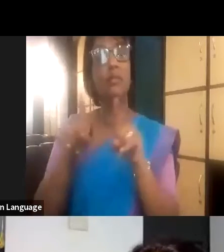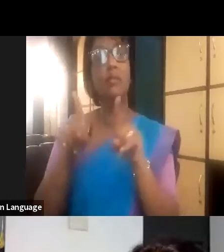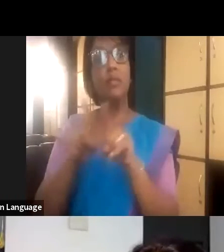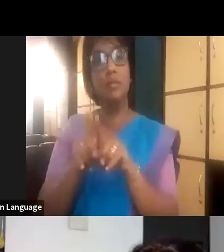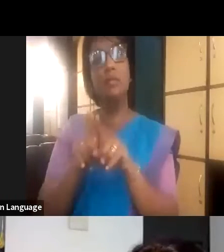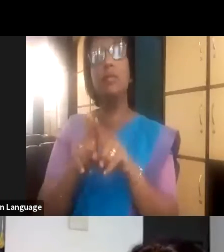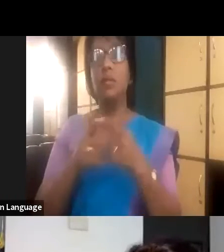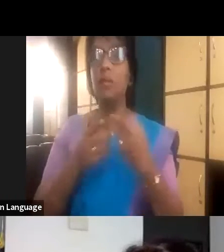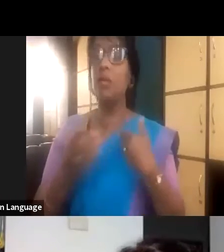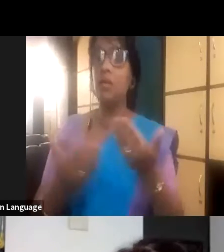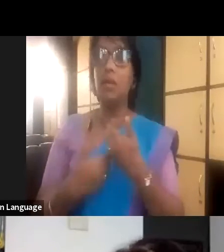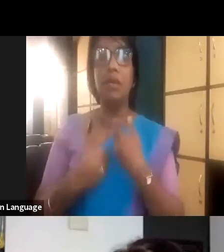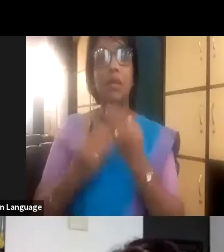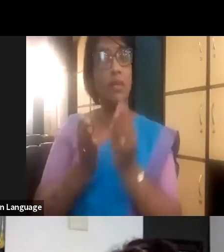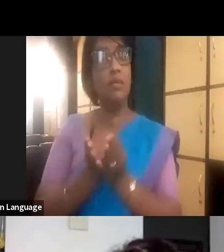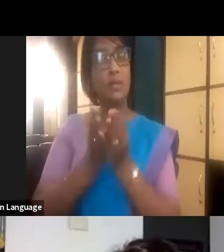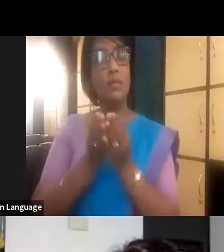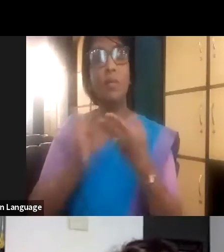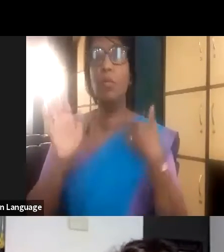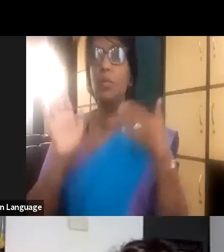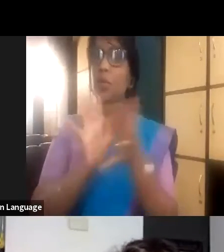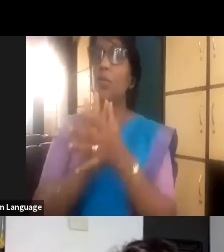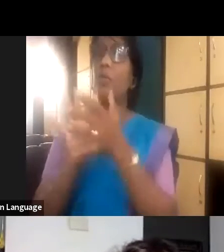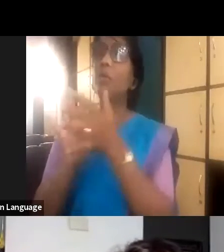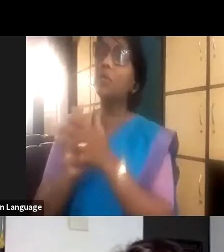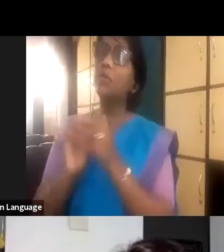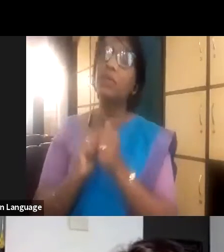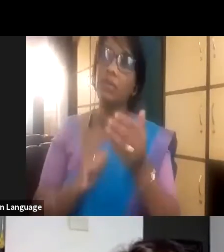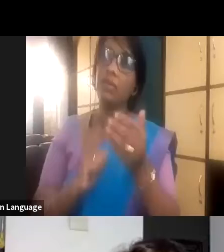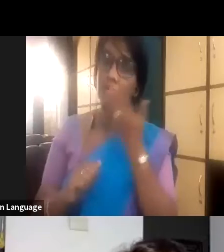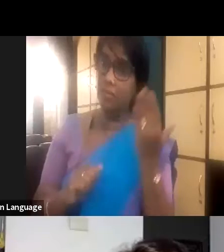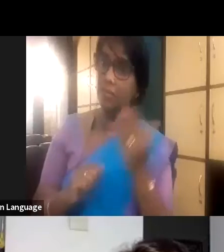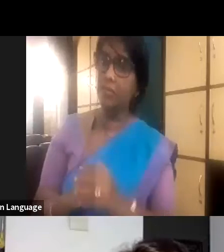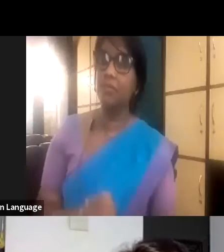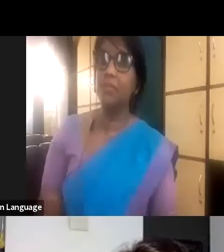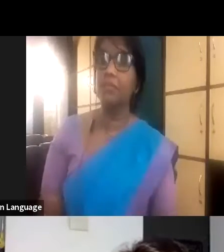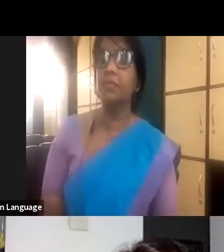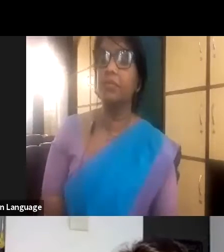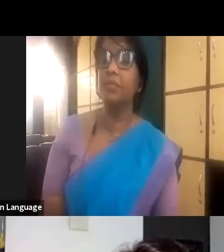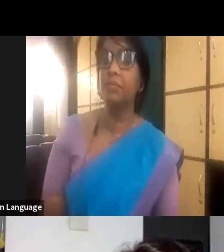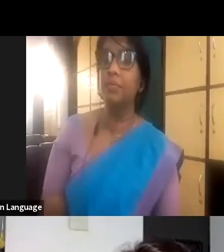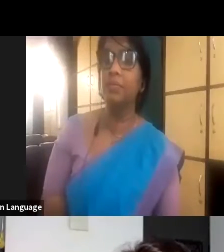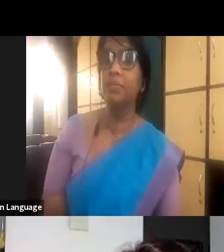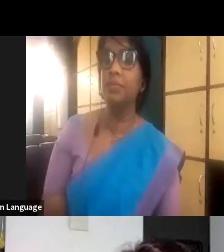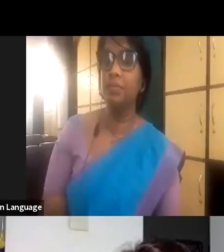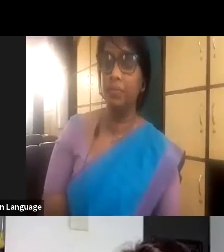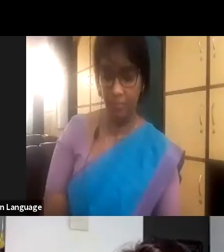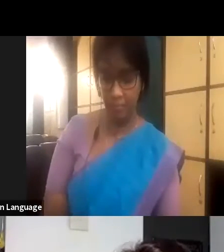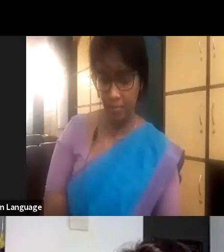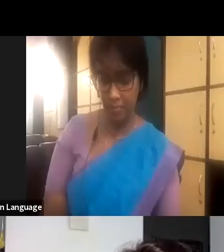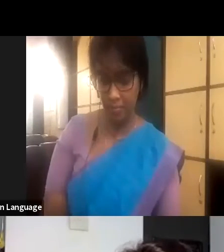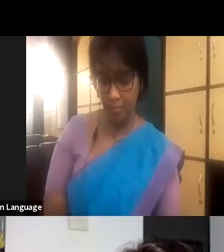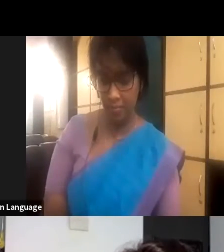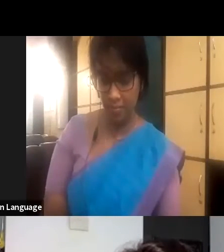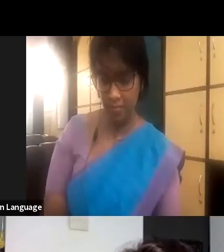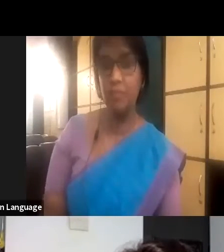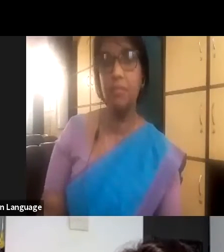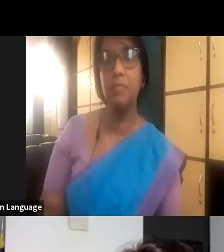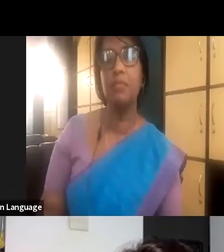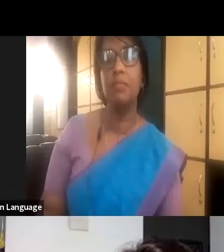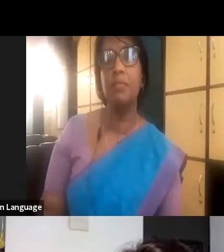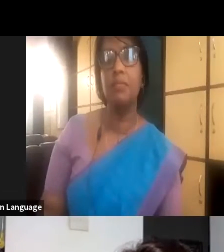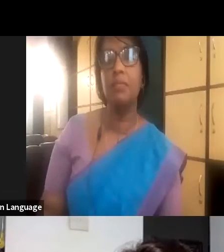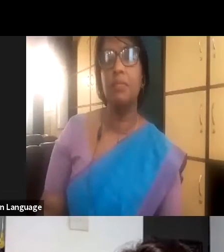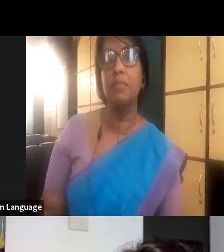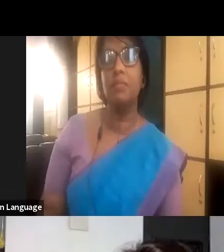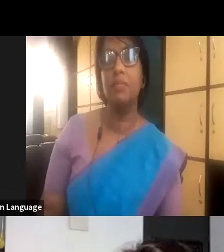invest in following this up, as opposed to trying to do it on our own. We have to